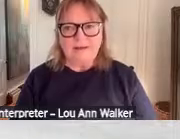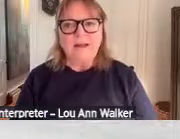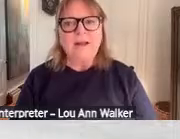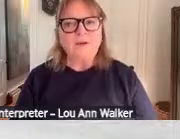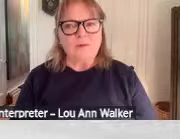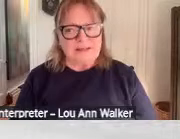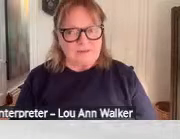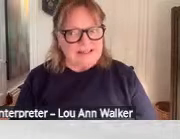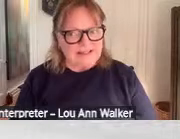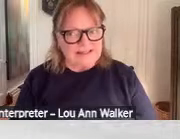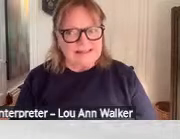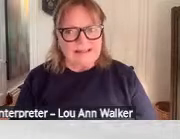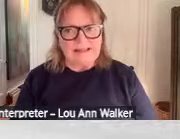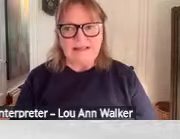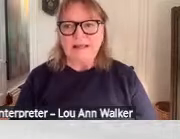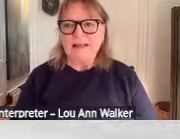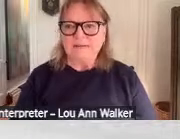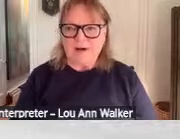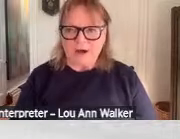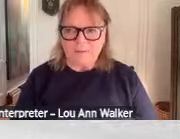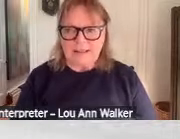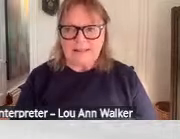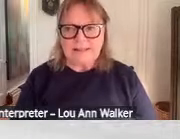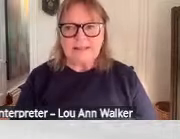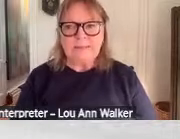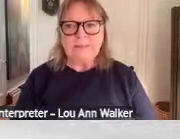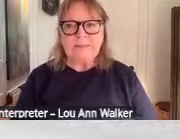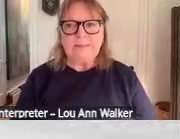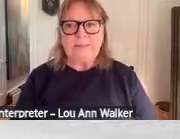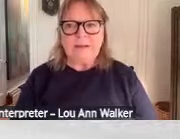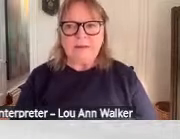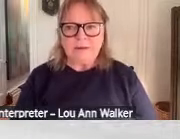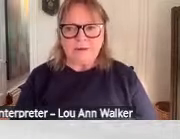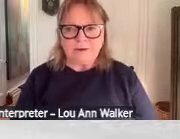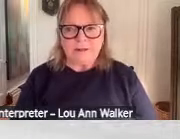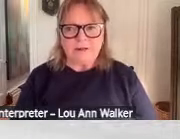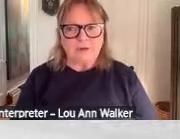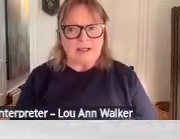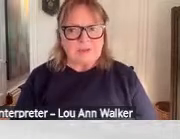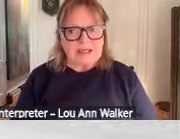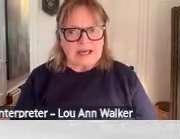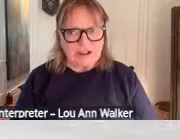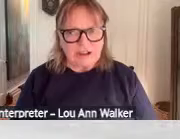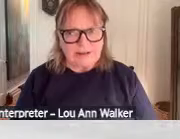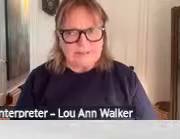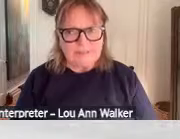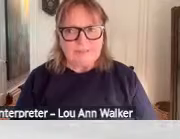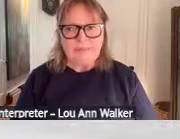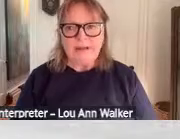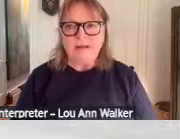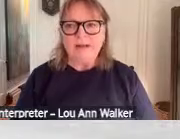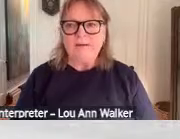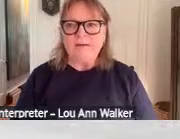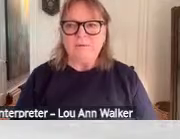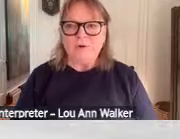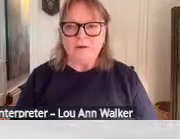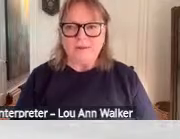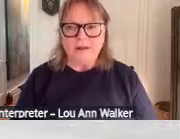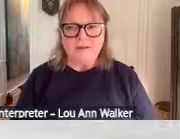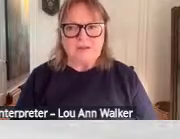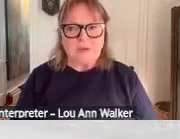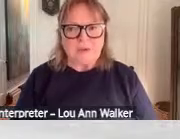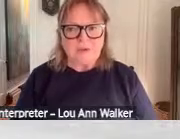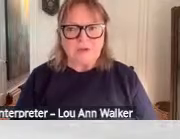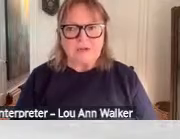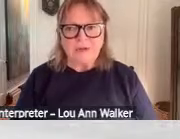improvements, the resiliency, the environment, third, the transportation, fourth,